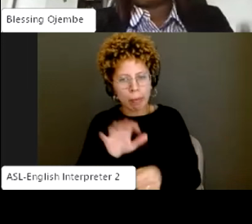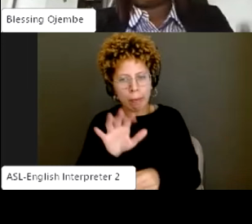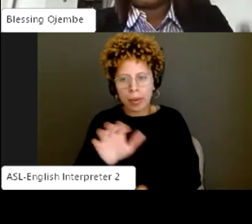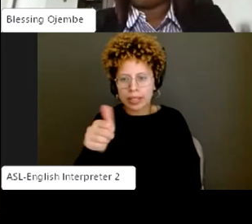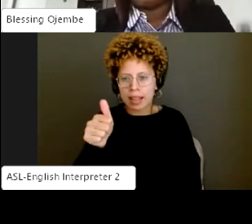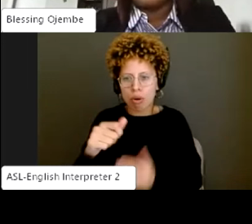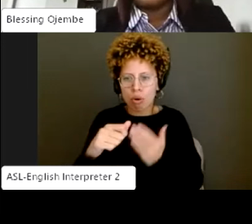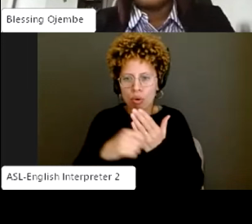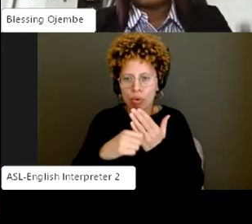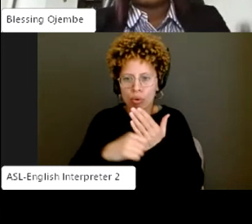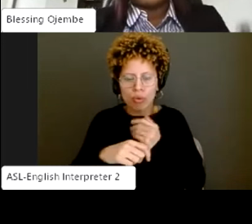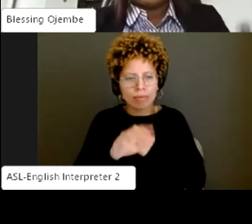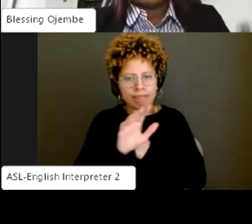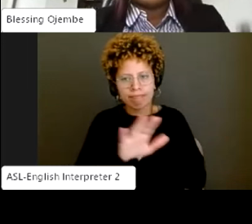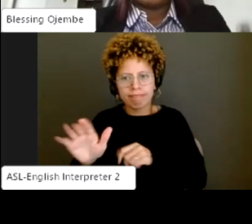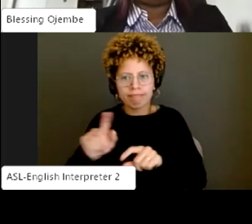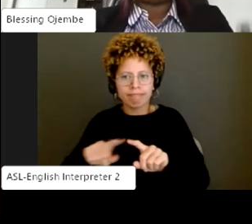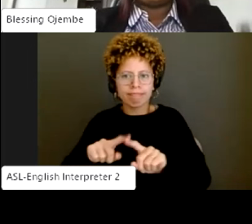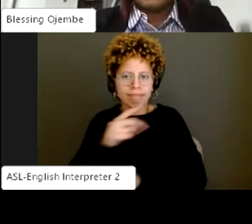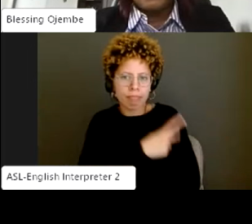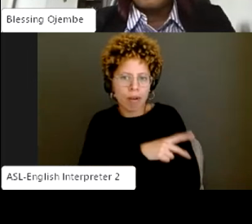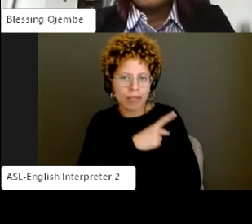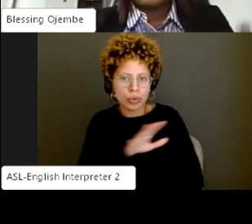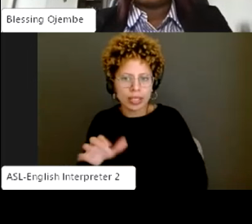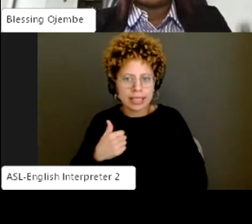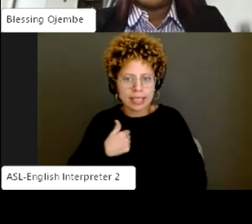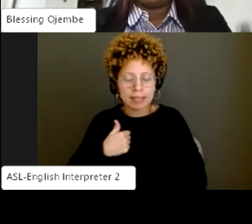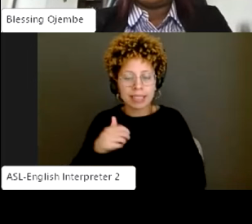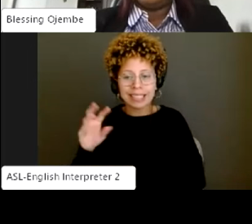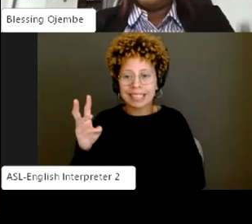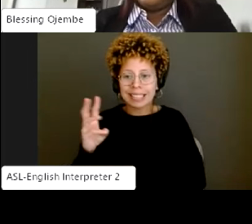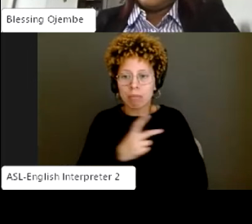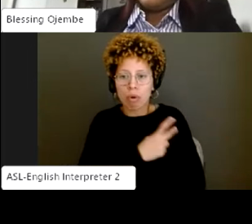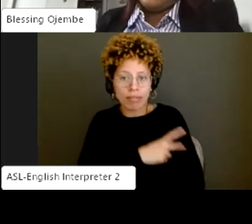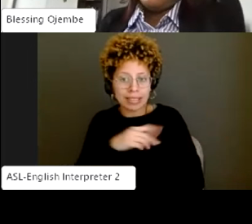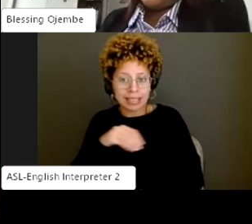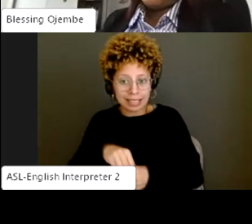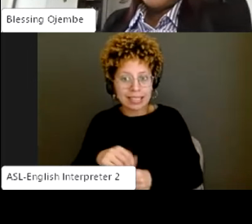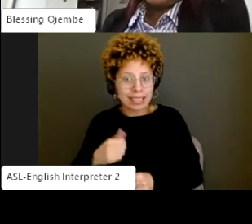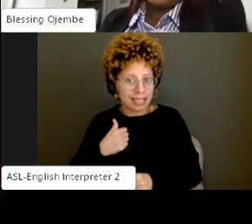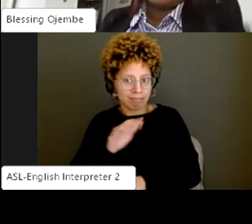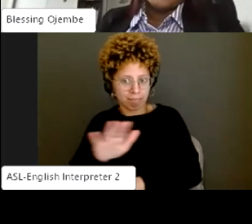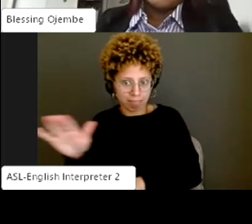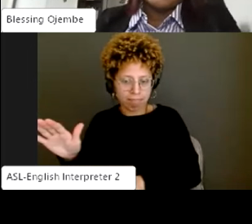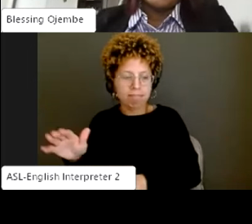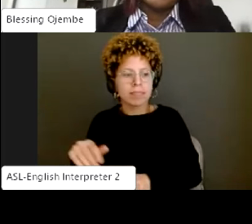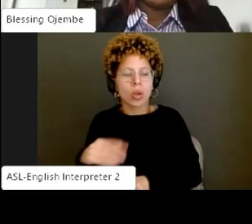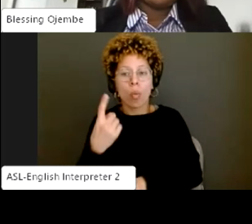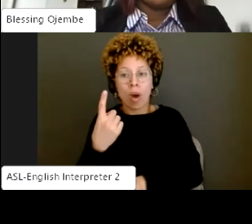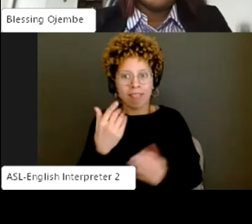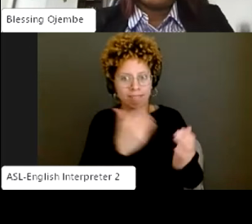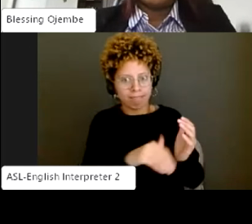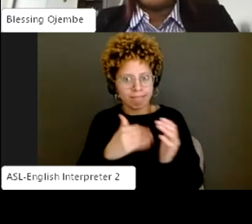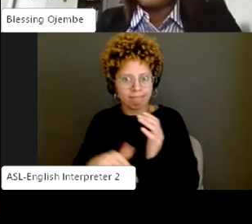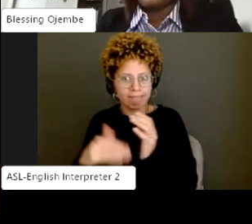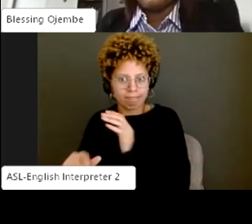articles from different provinces in Canada, about 6 provinces in Canada. And one predominant finding